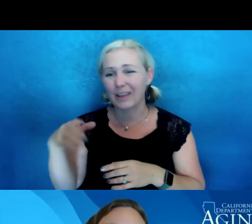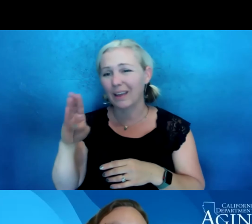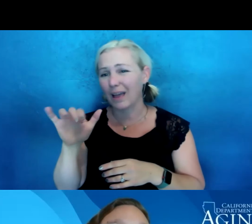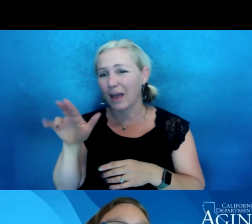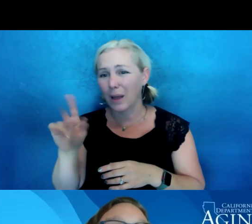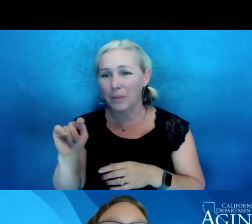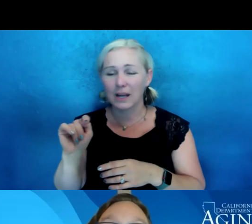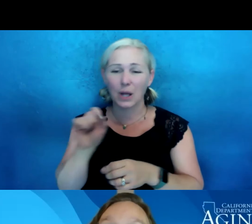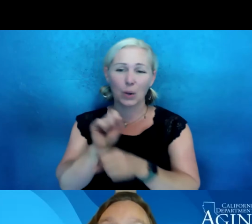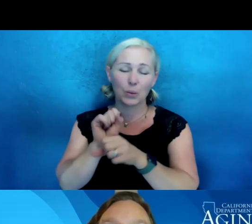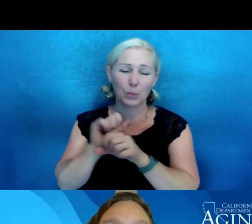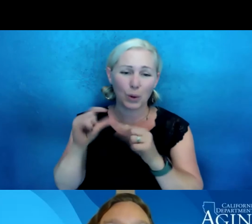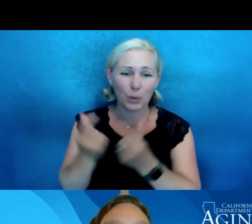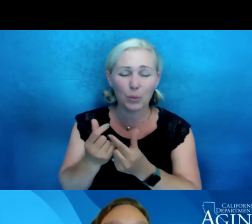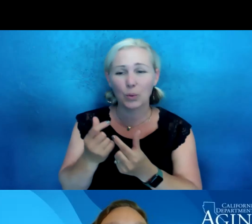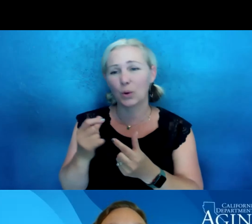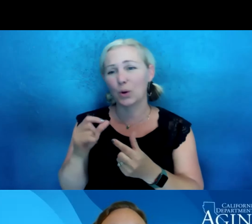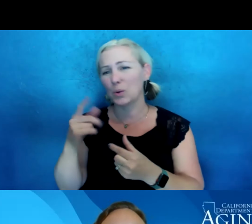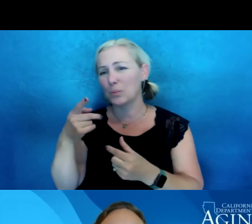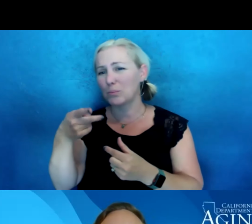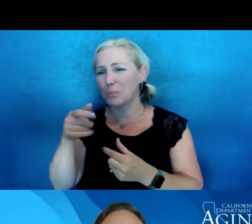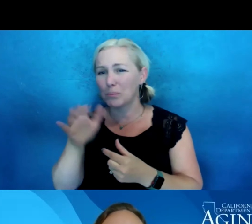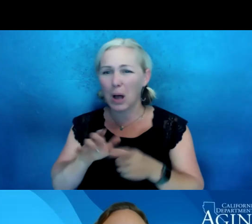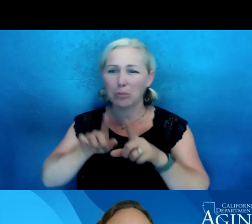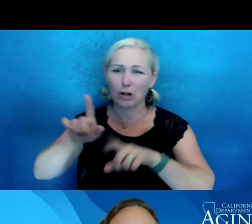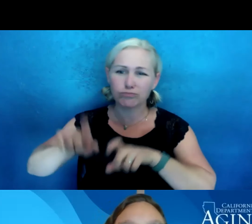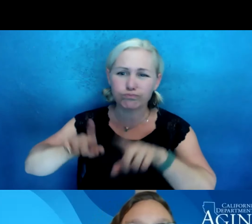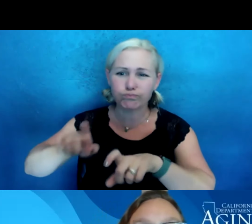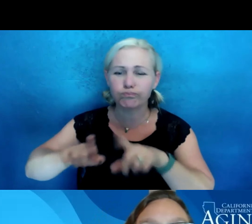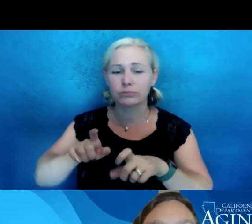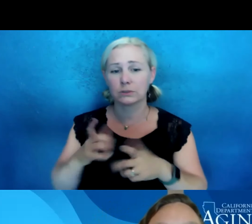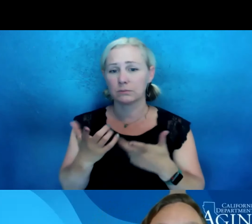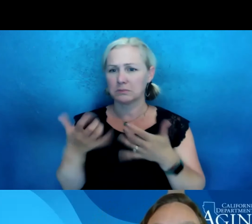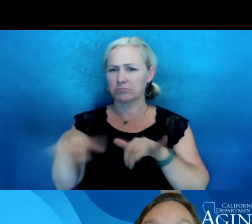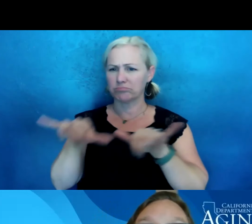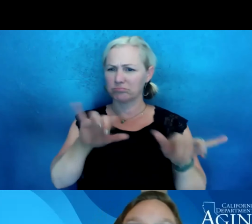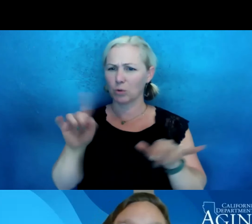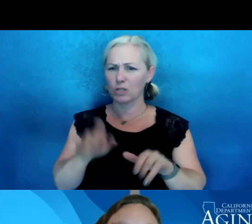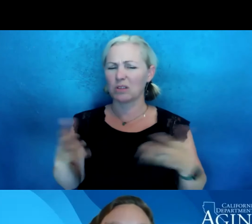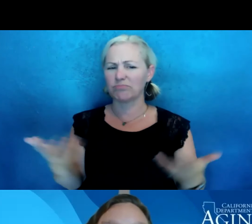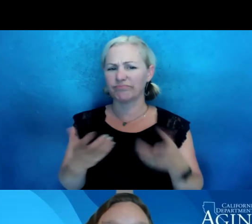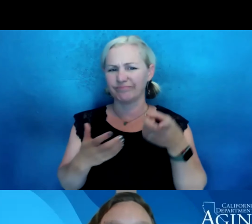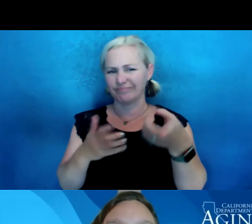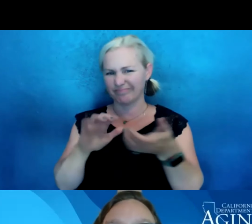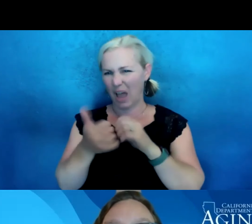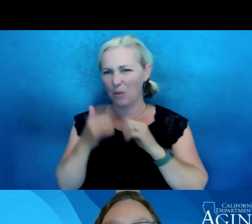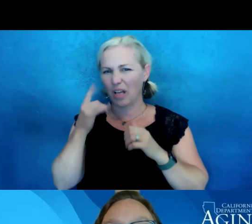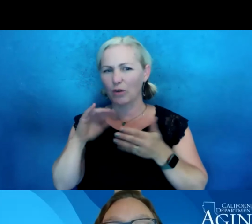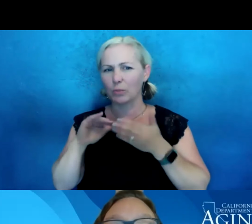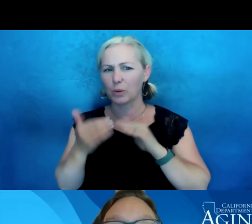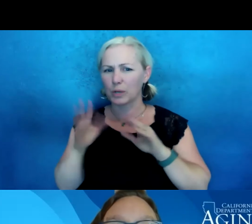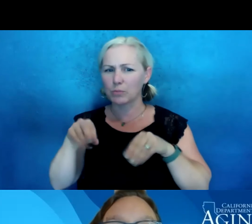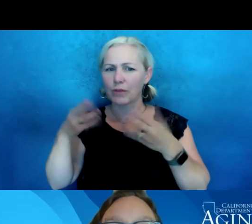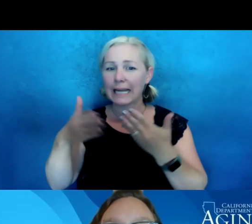our stakeholders, from the public polling, the common question is, how can California communities all provide easy and